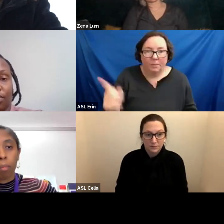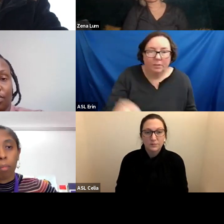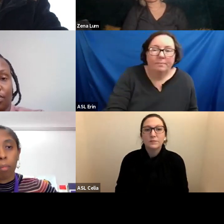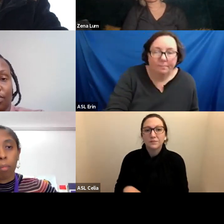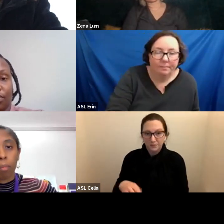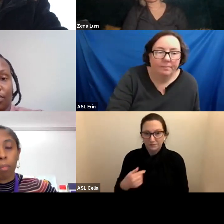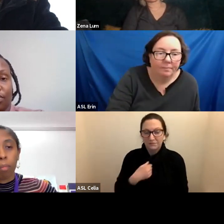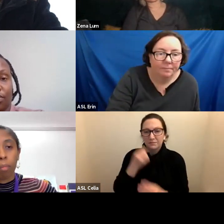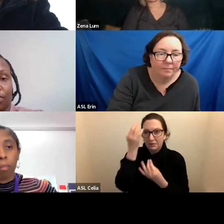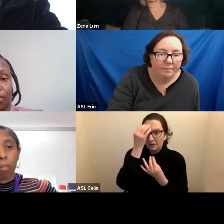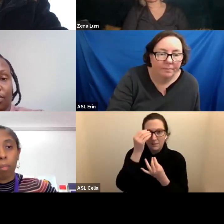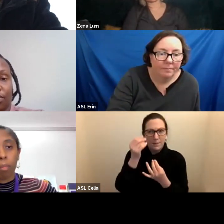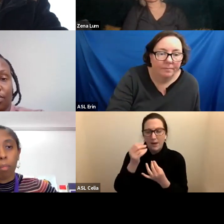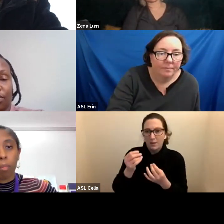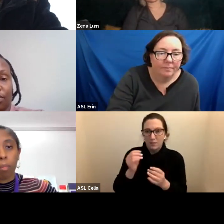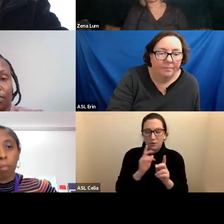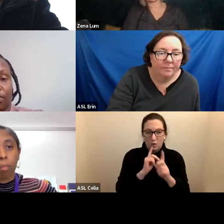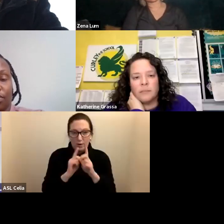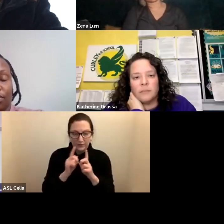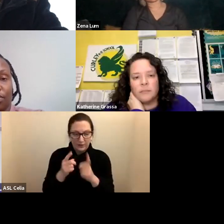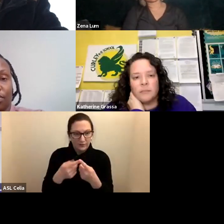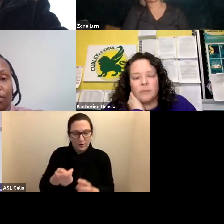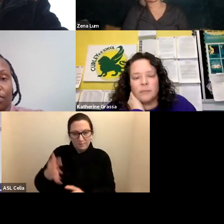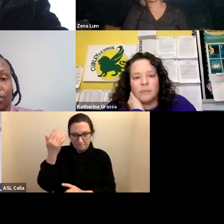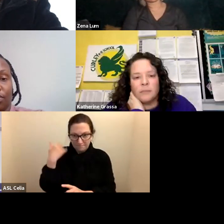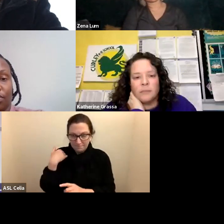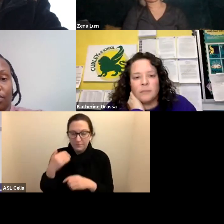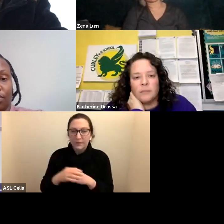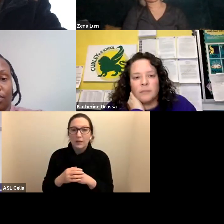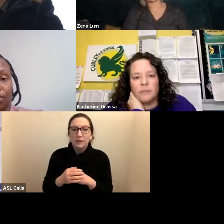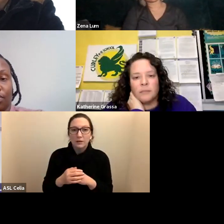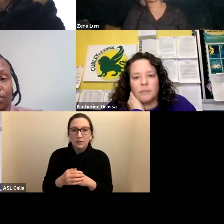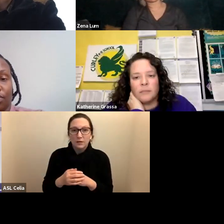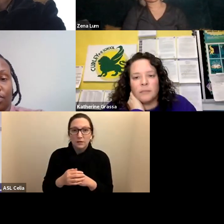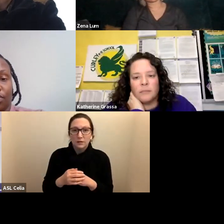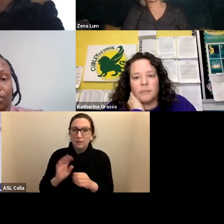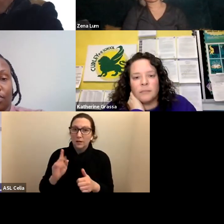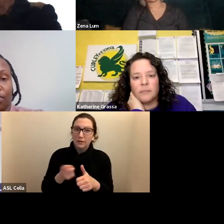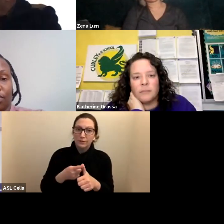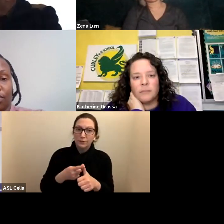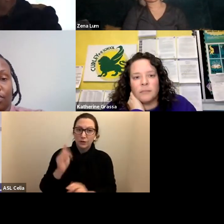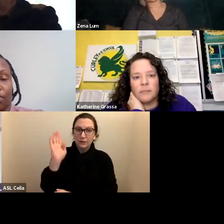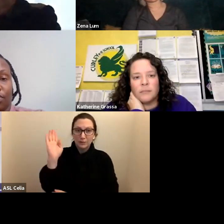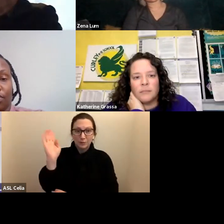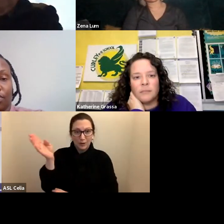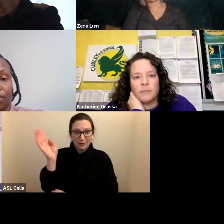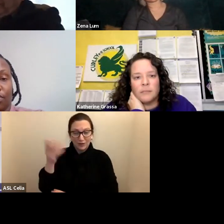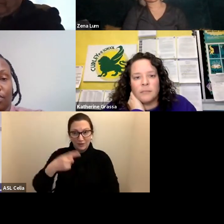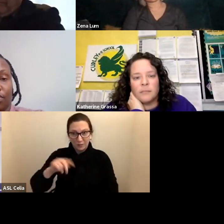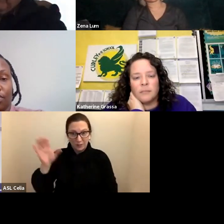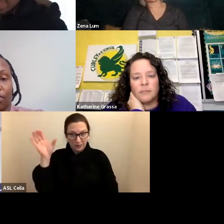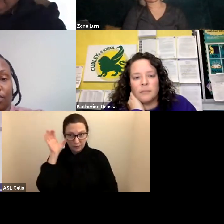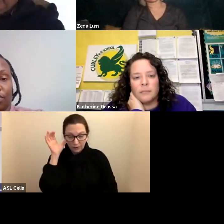earliest conversations as a task force, I think. And I think in the first presentation we ever listened